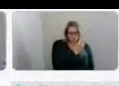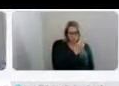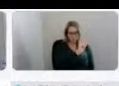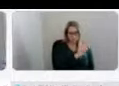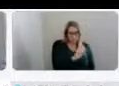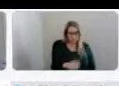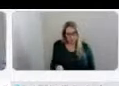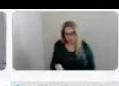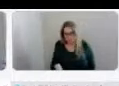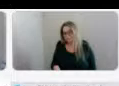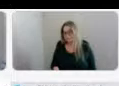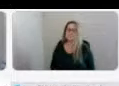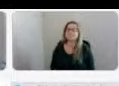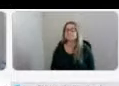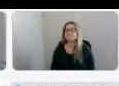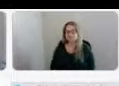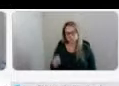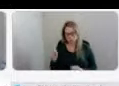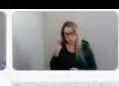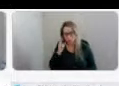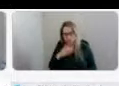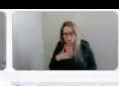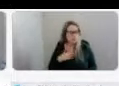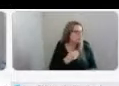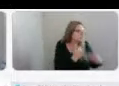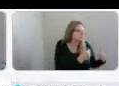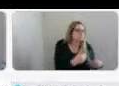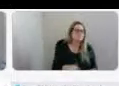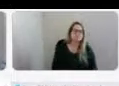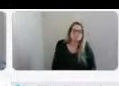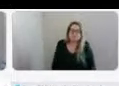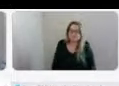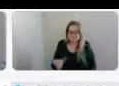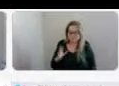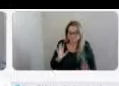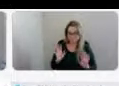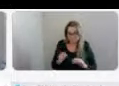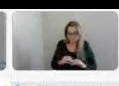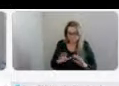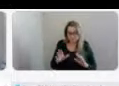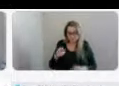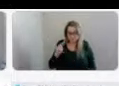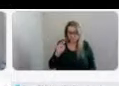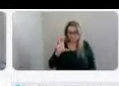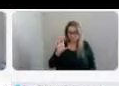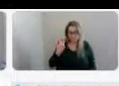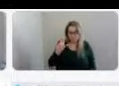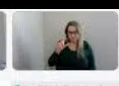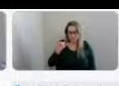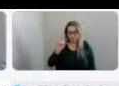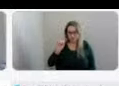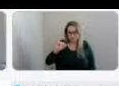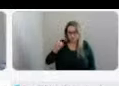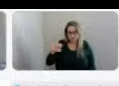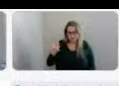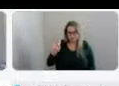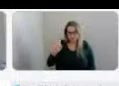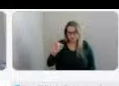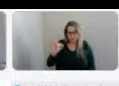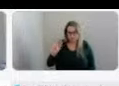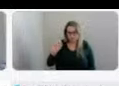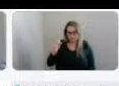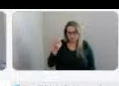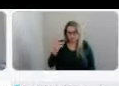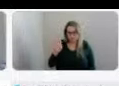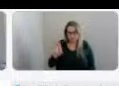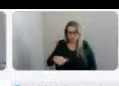yeah can you hear me yes please personally okay great um my name is carlos jenkins sherry and i live in